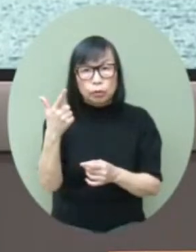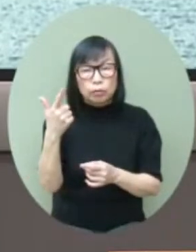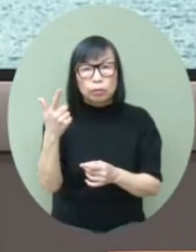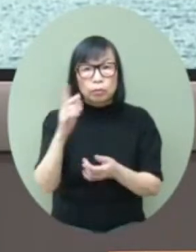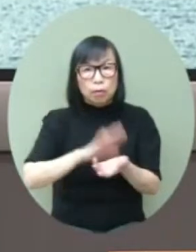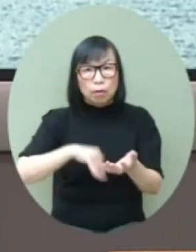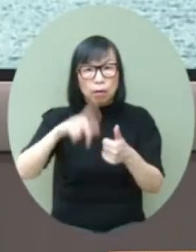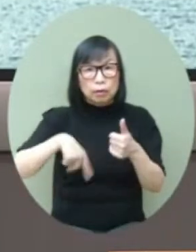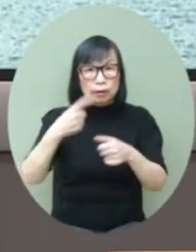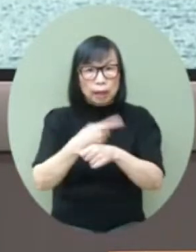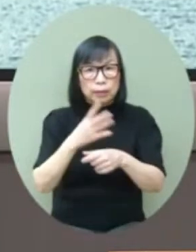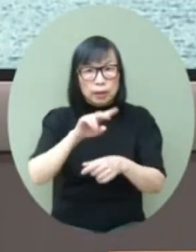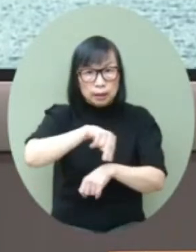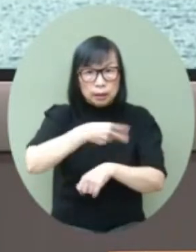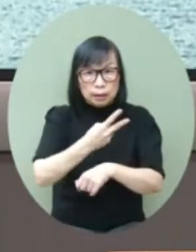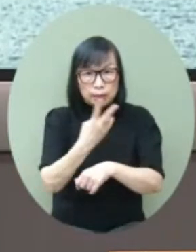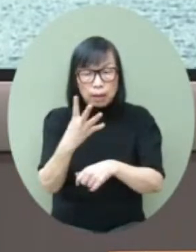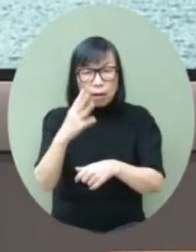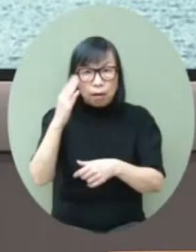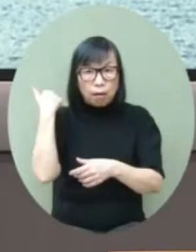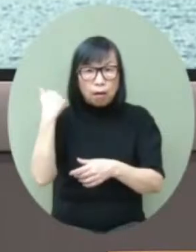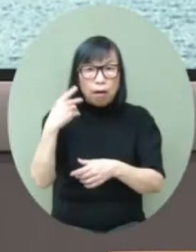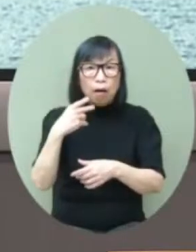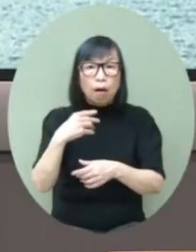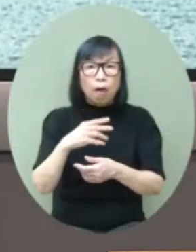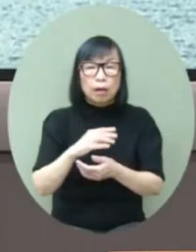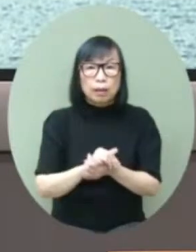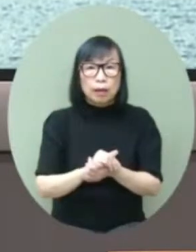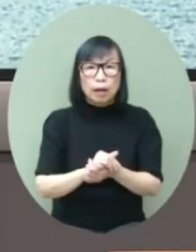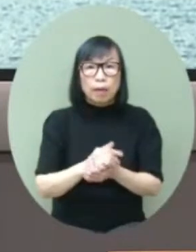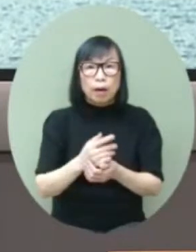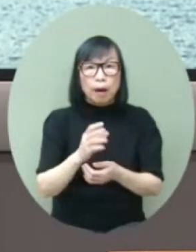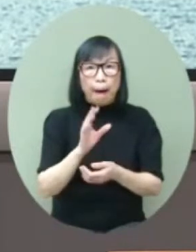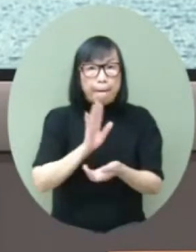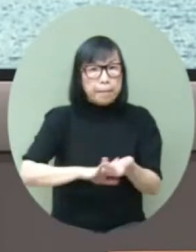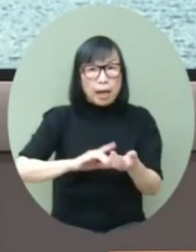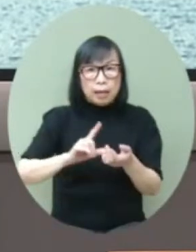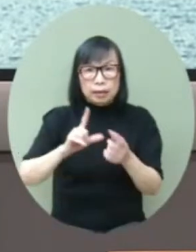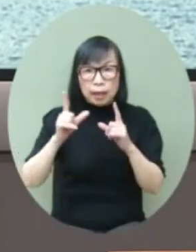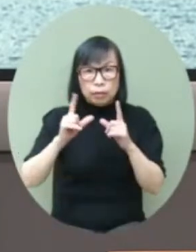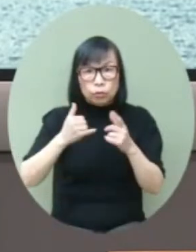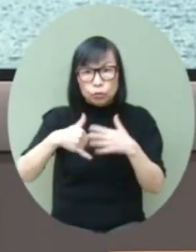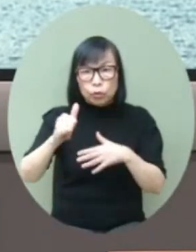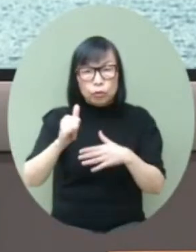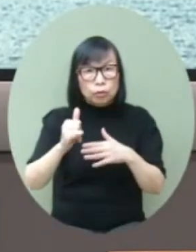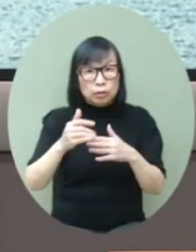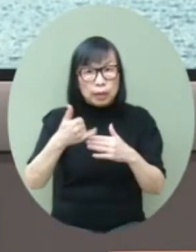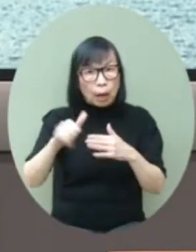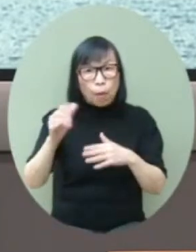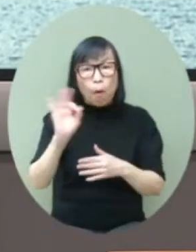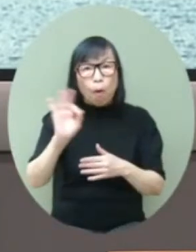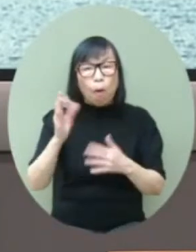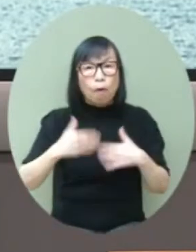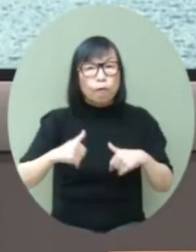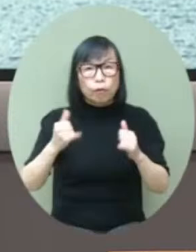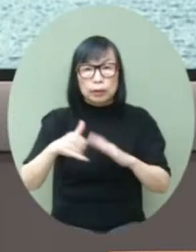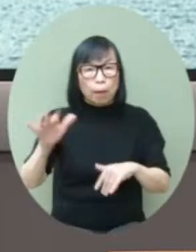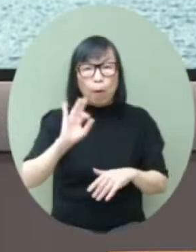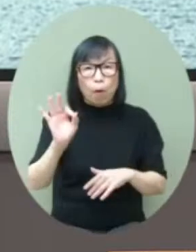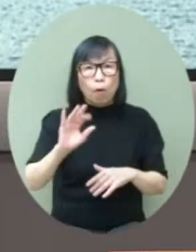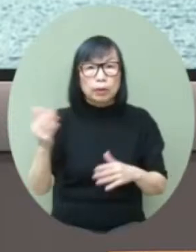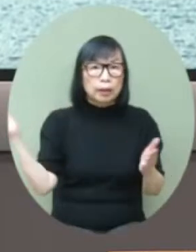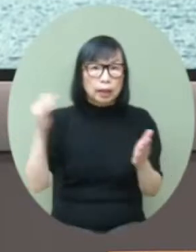cases. As within the 24 hours, we have not had any discharge